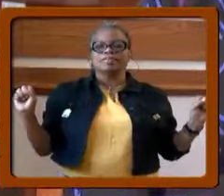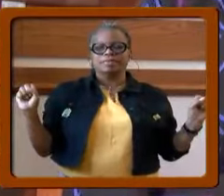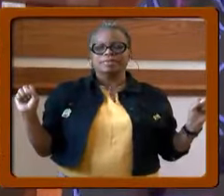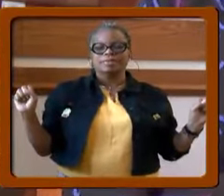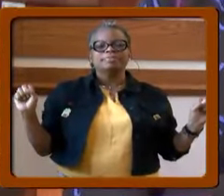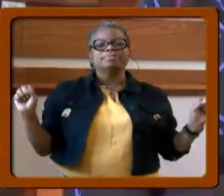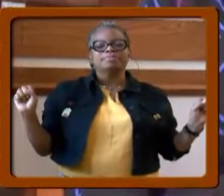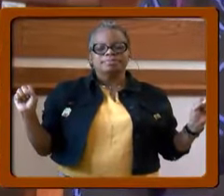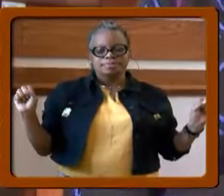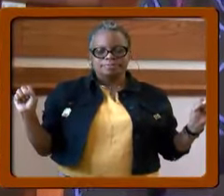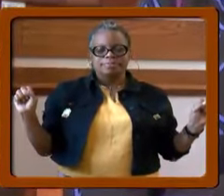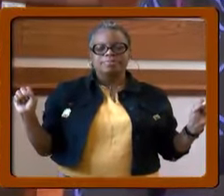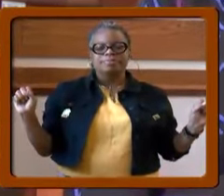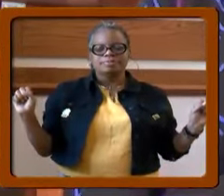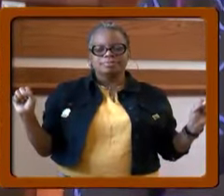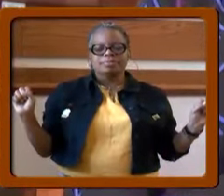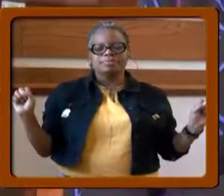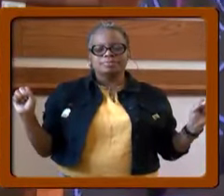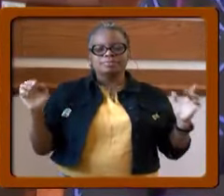Jesus